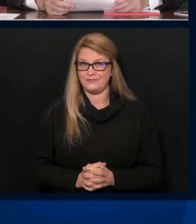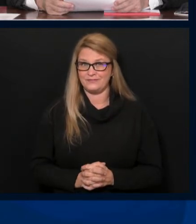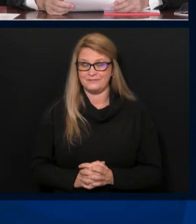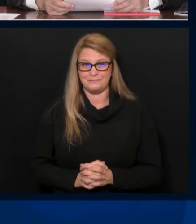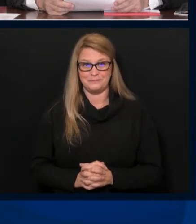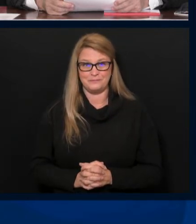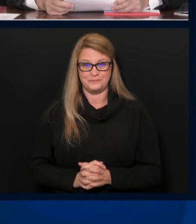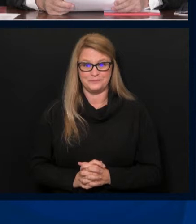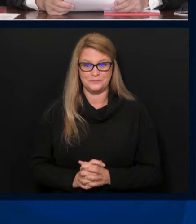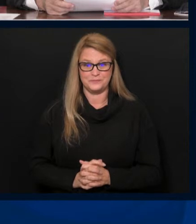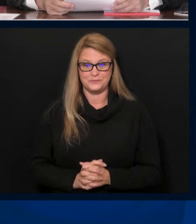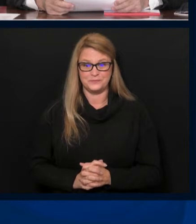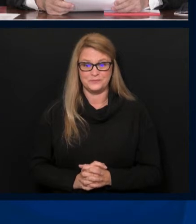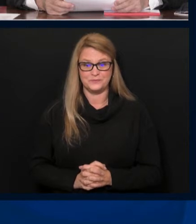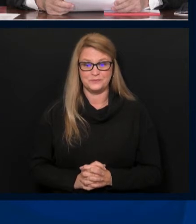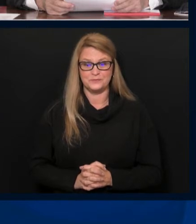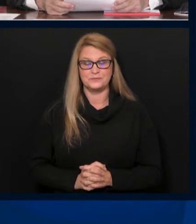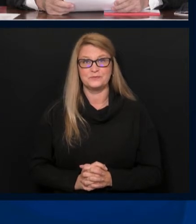had the number.